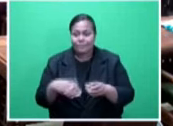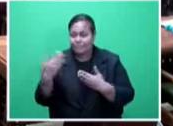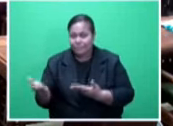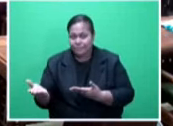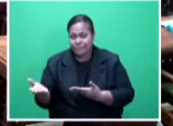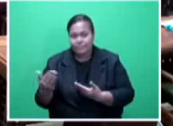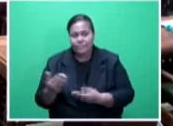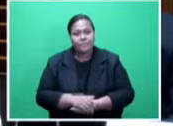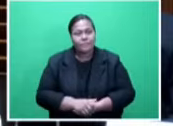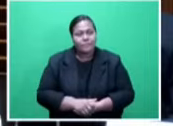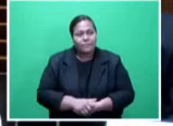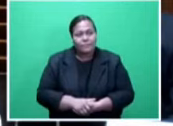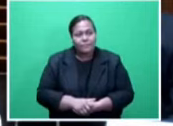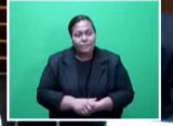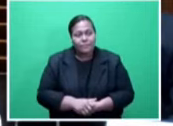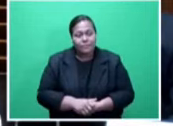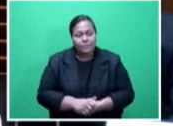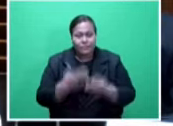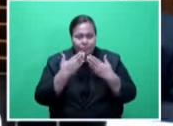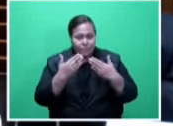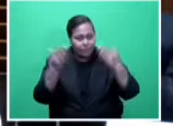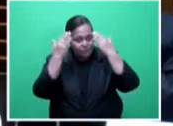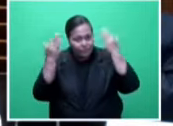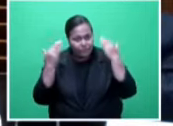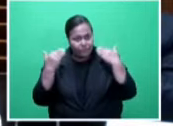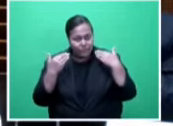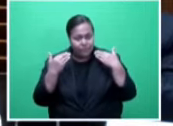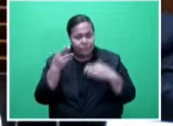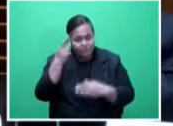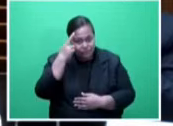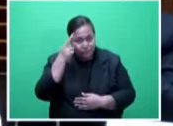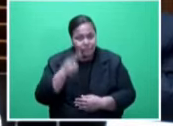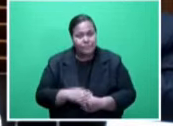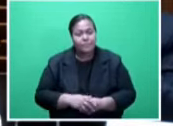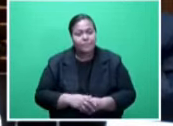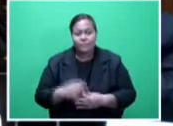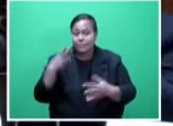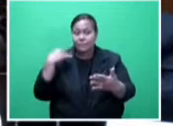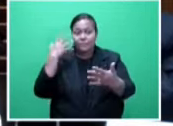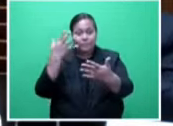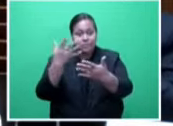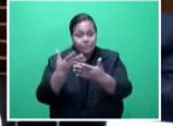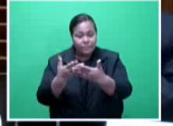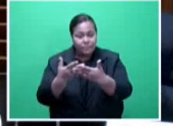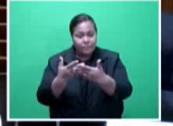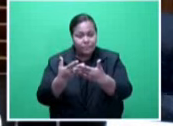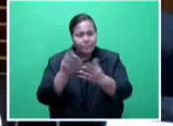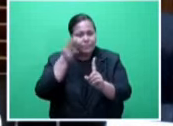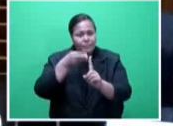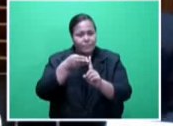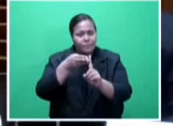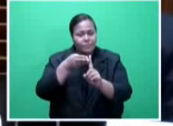sir. Thank you, Honourable Speaker. Honourable Speaker, sir, over the years, one of the main efforts